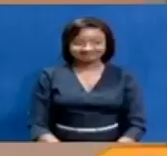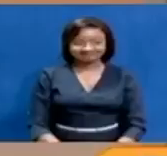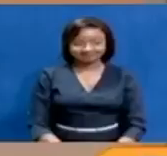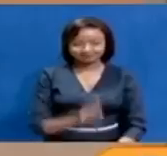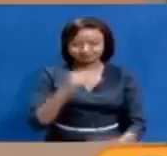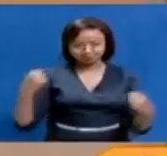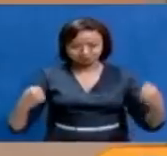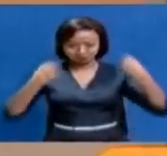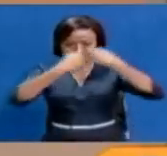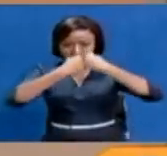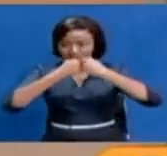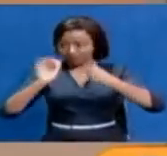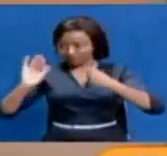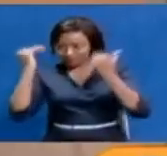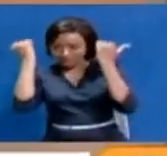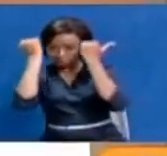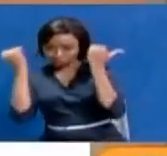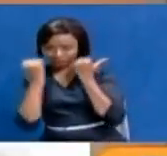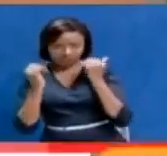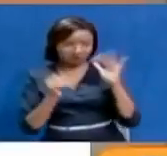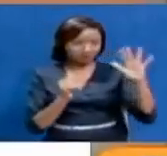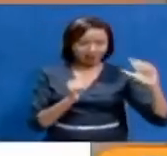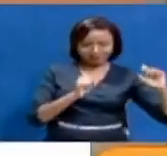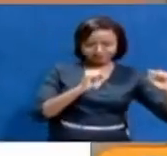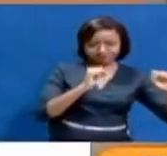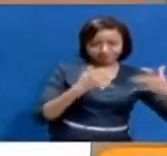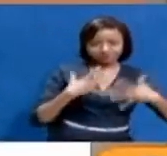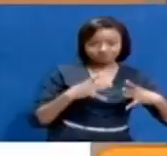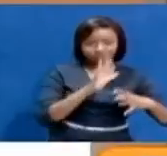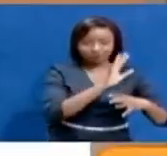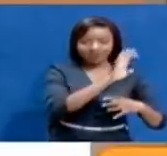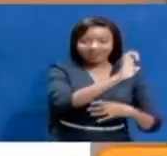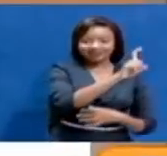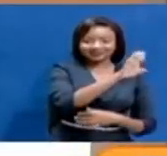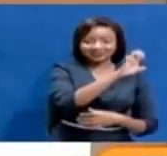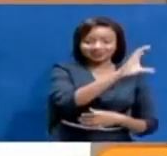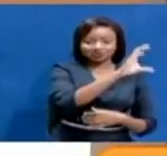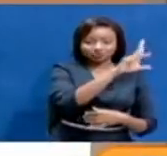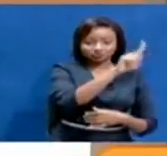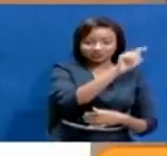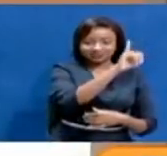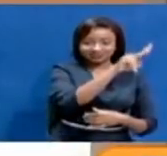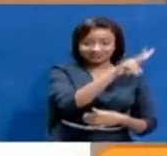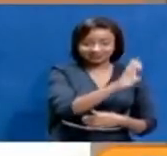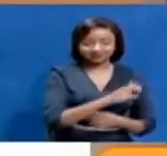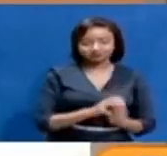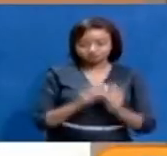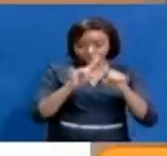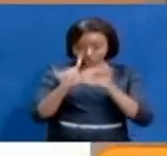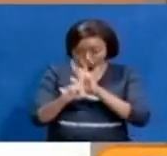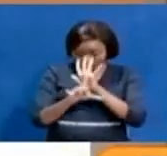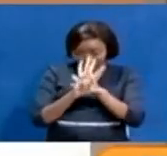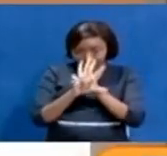And the standoff between the executive and the judiciary is intensifying by the day, with the Law Society of Kenya throwing its weight behind the